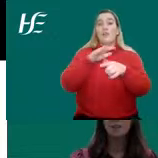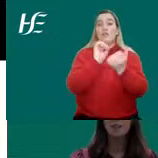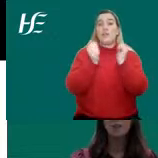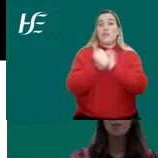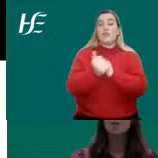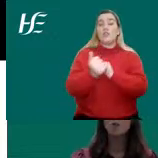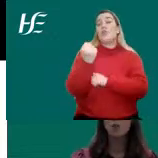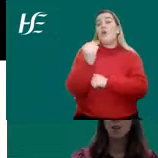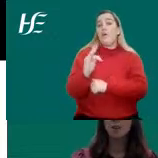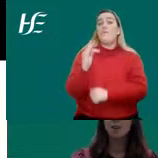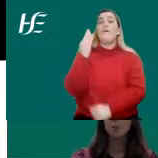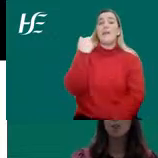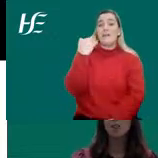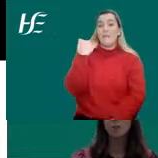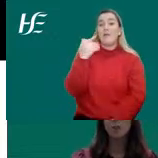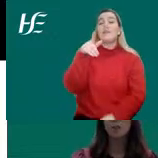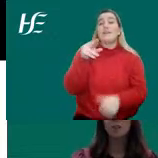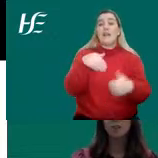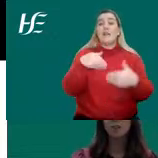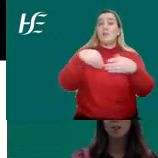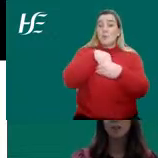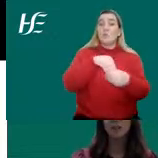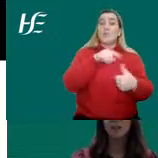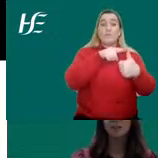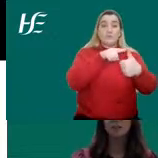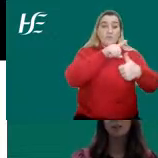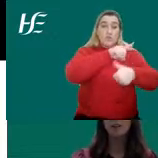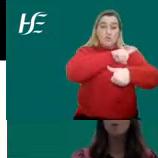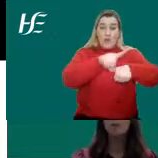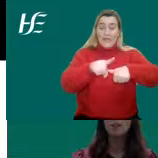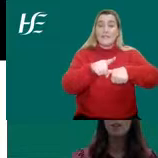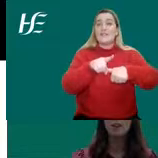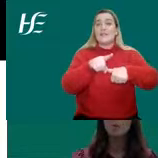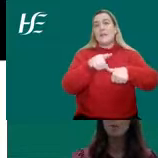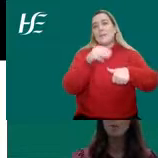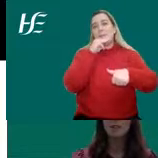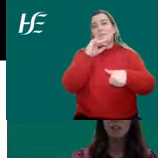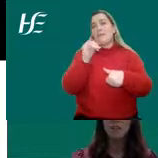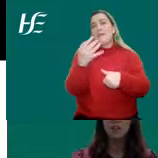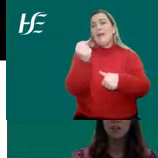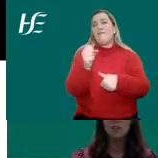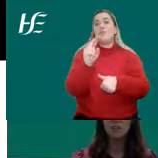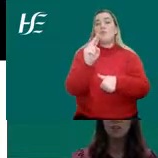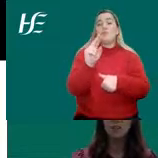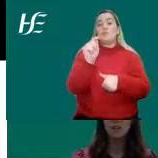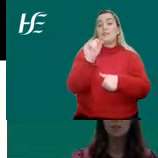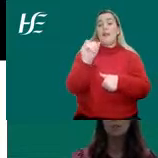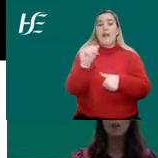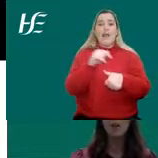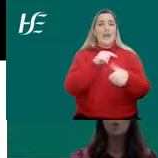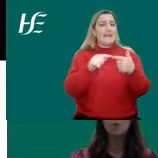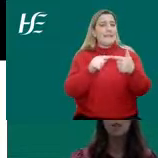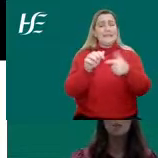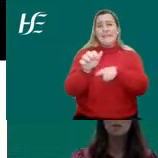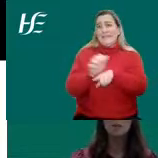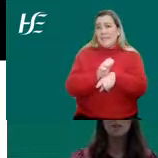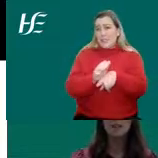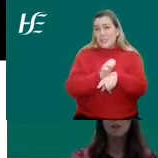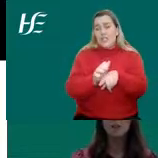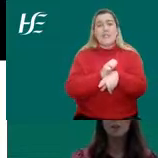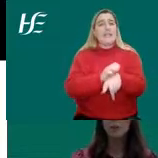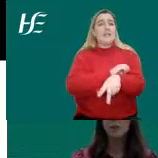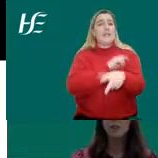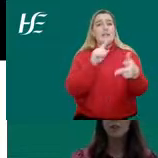experienced include dryness, which can result in UTIs. You can experience itching in the area. You can